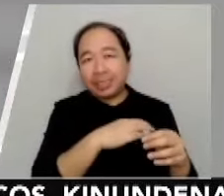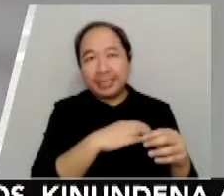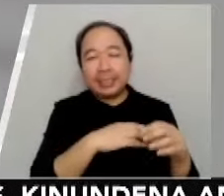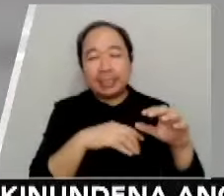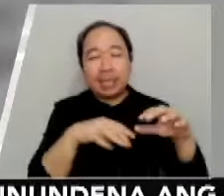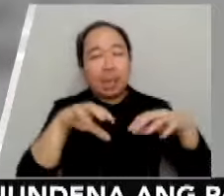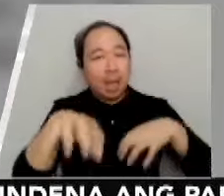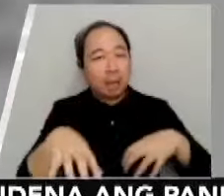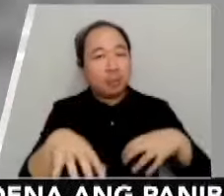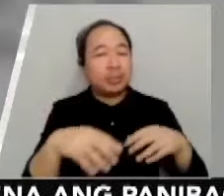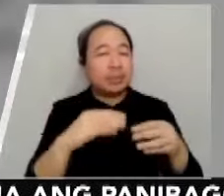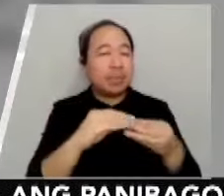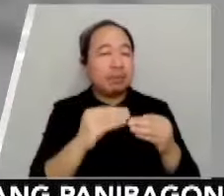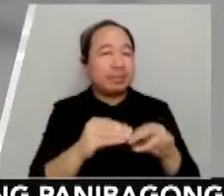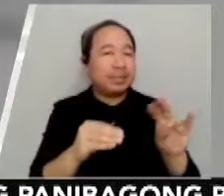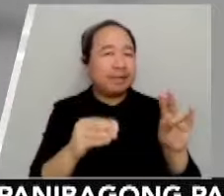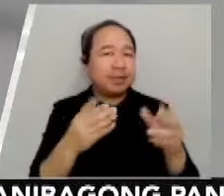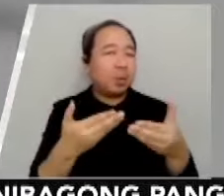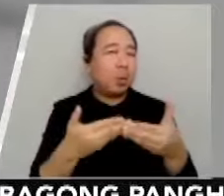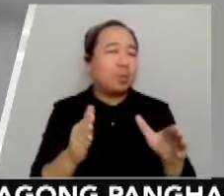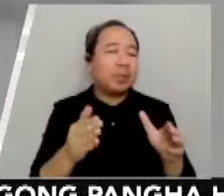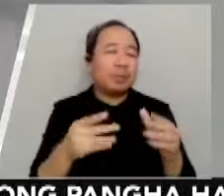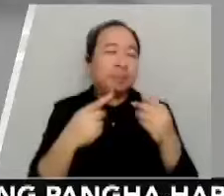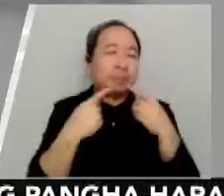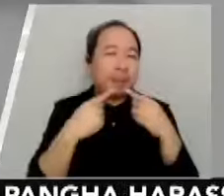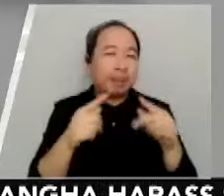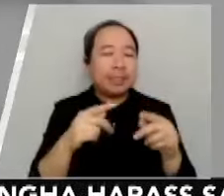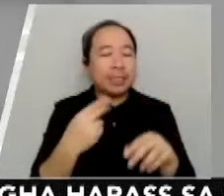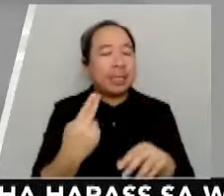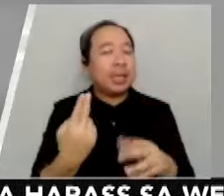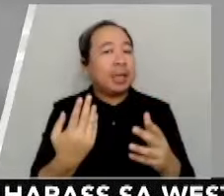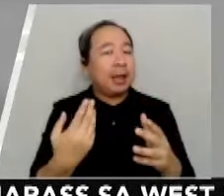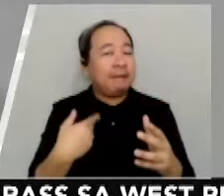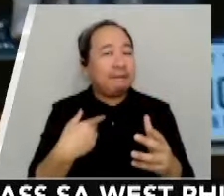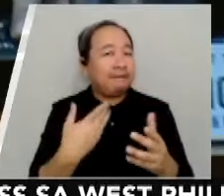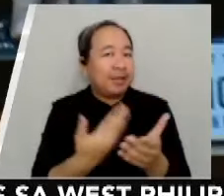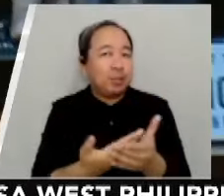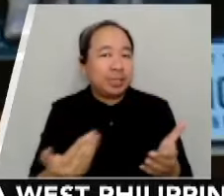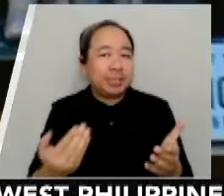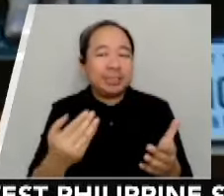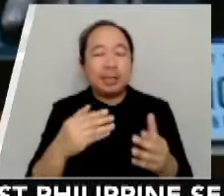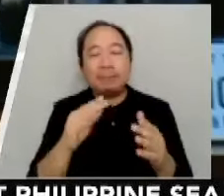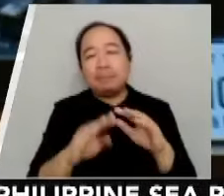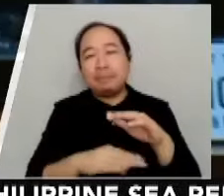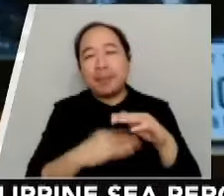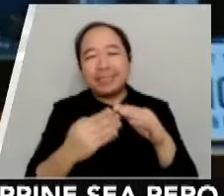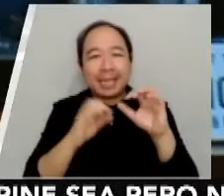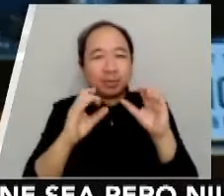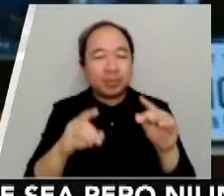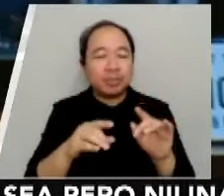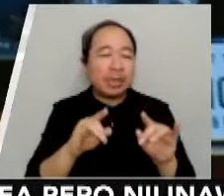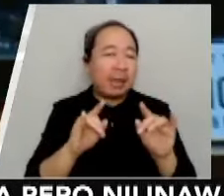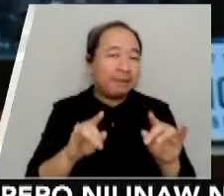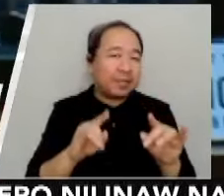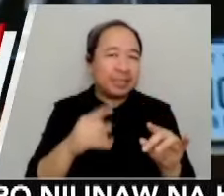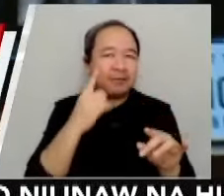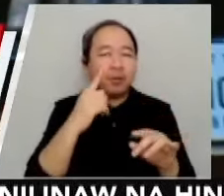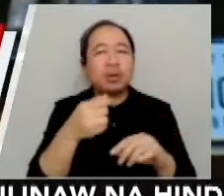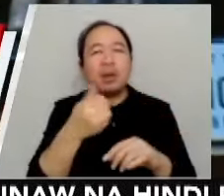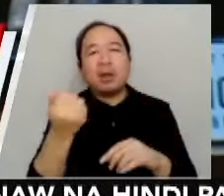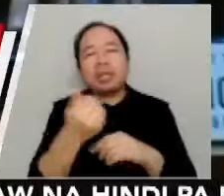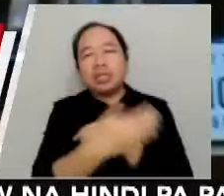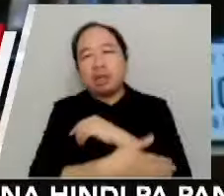public utilities, basic education at advertising sa mga dayuhan. The present constitution as worded allows only